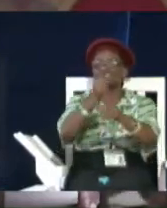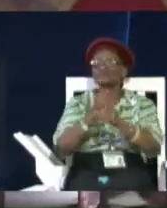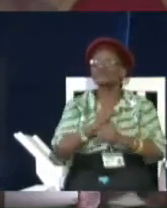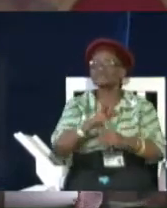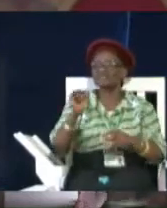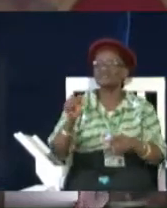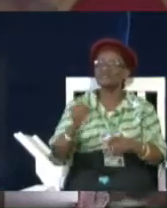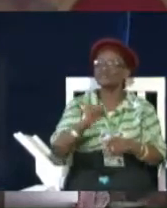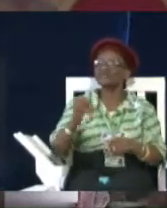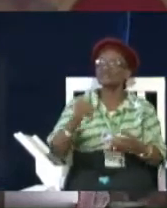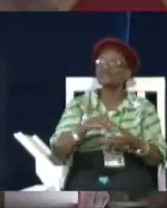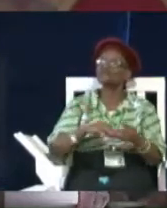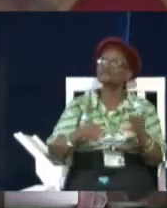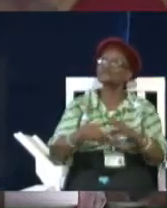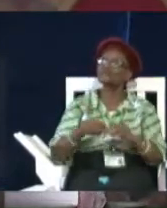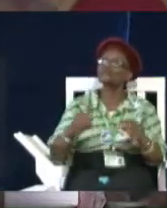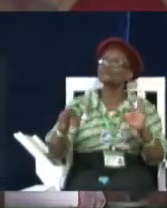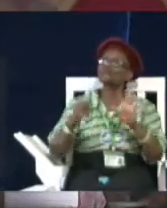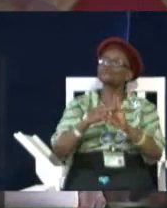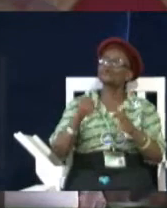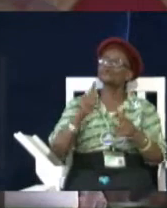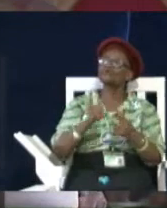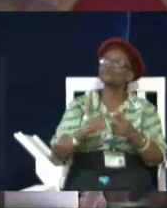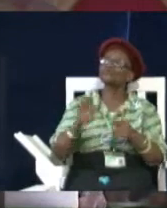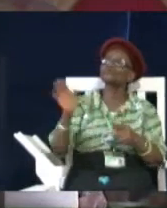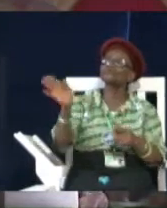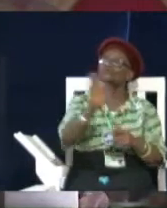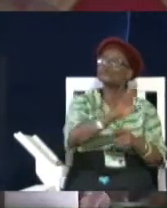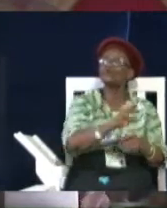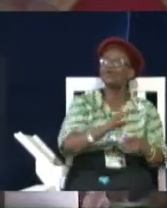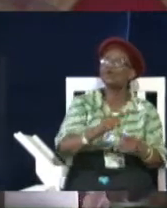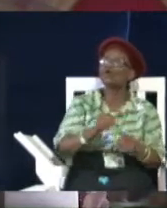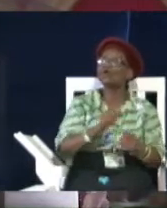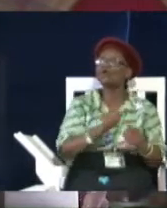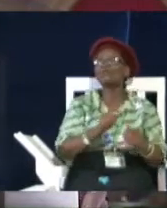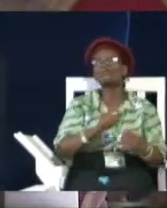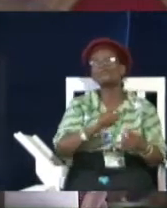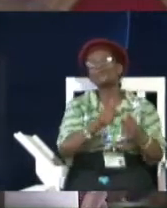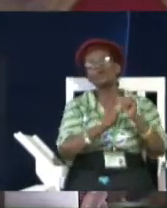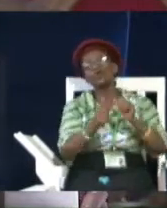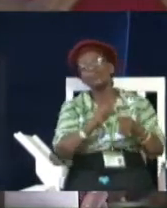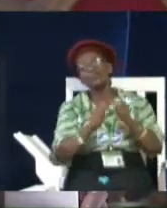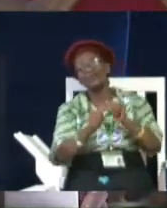to becoming a problem solver.